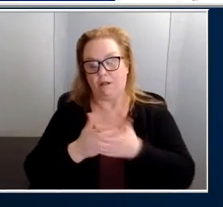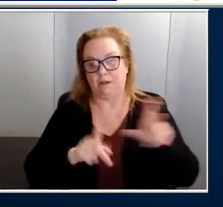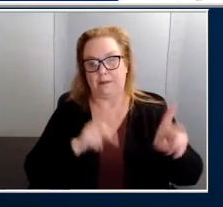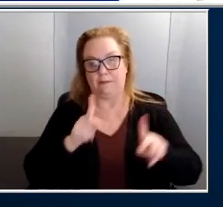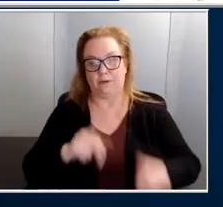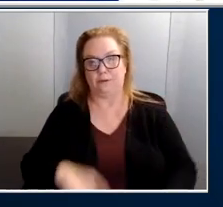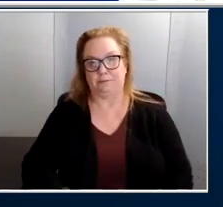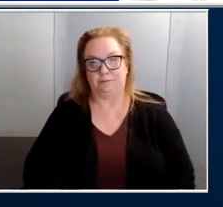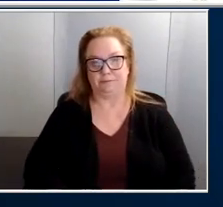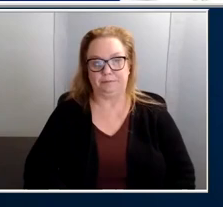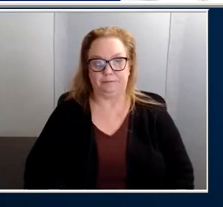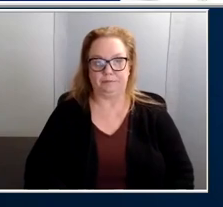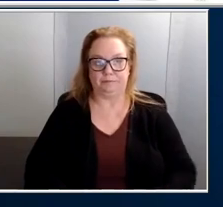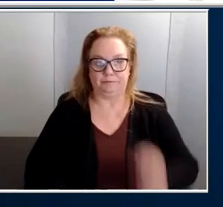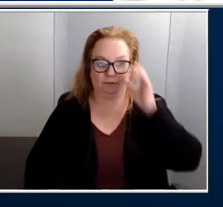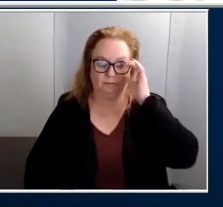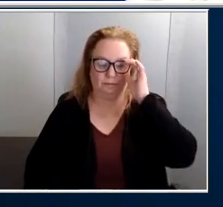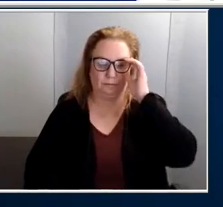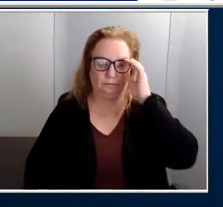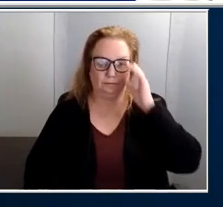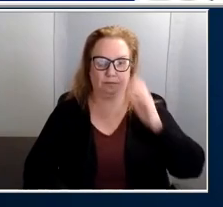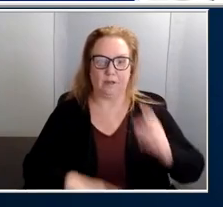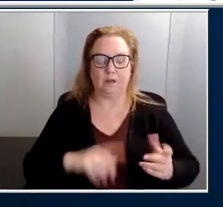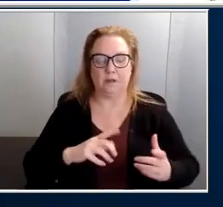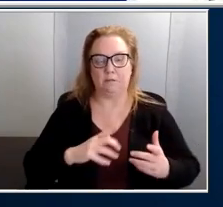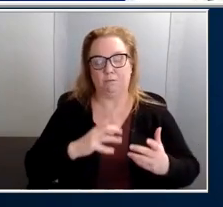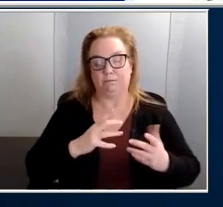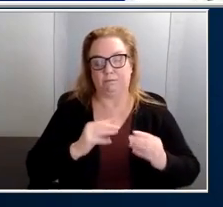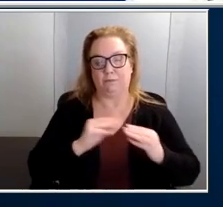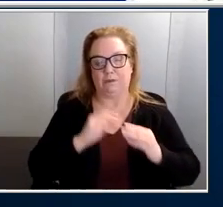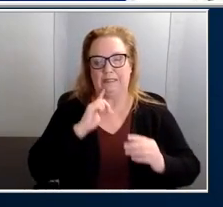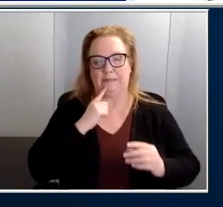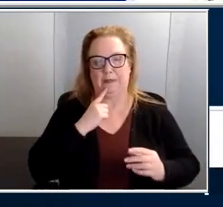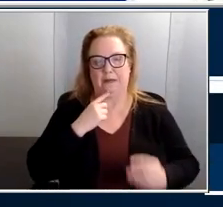Yeah. Hey, some more disappointing news, though. Another